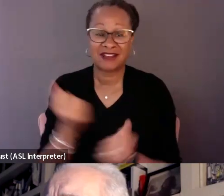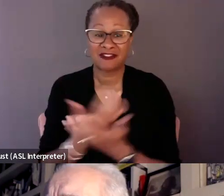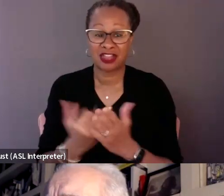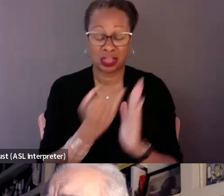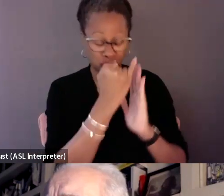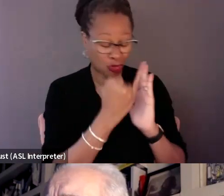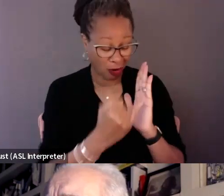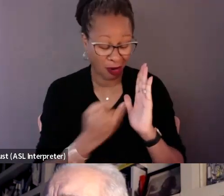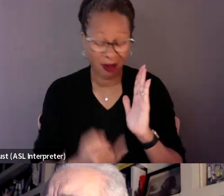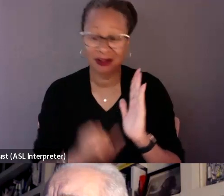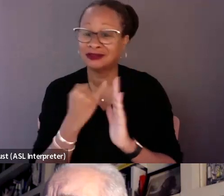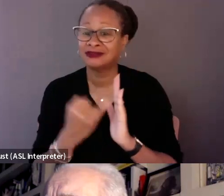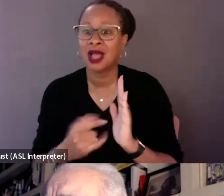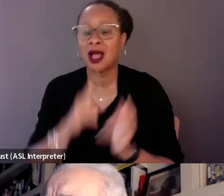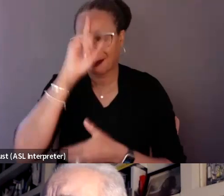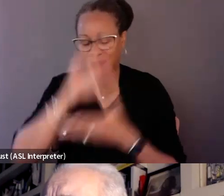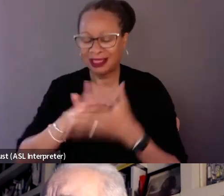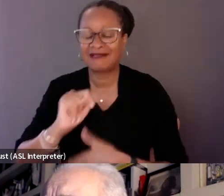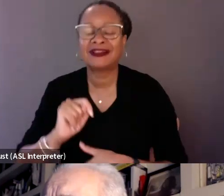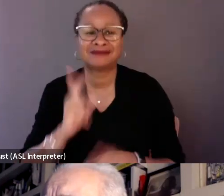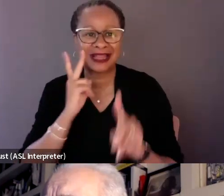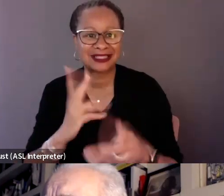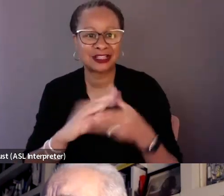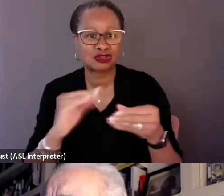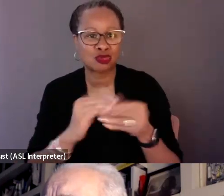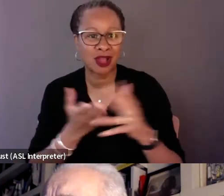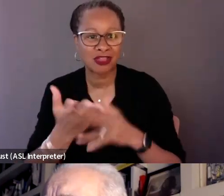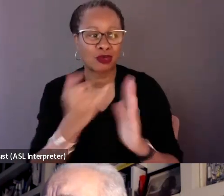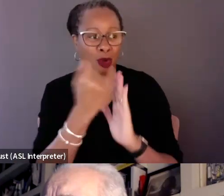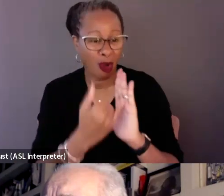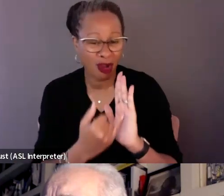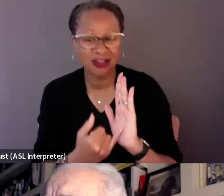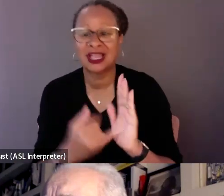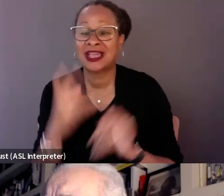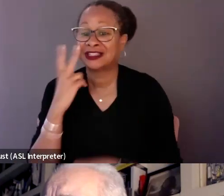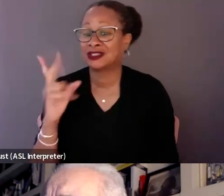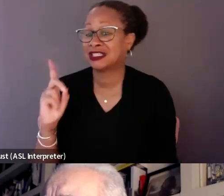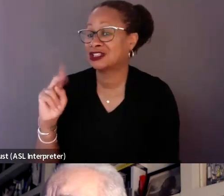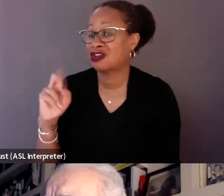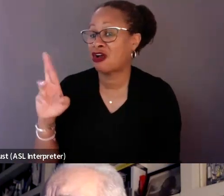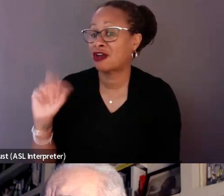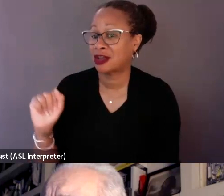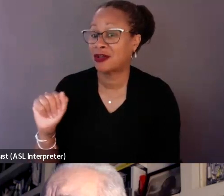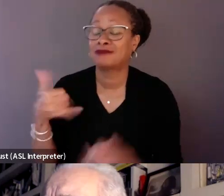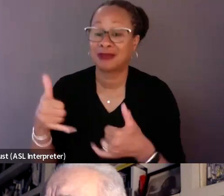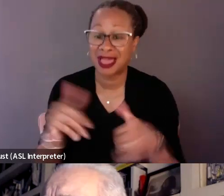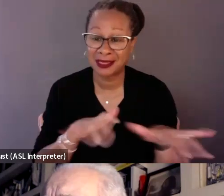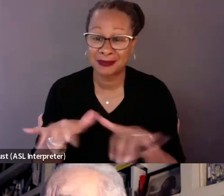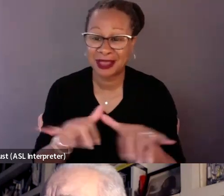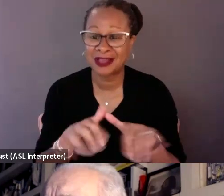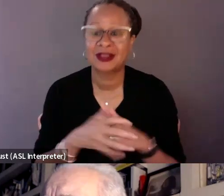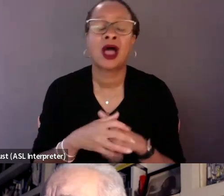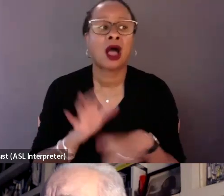you believe it and say, okay, I believe it. And when you see Tenorio play the piano, say, wow, it's